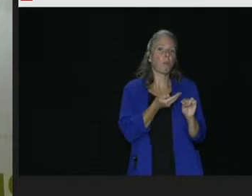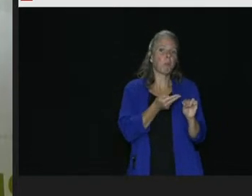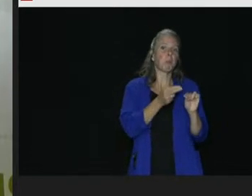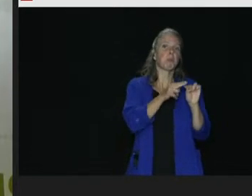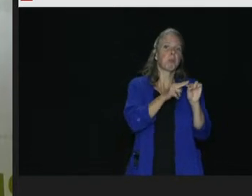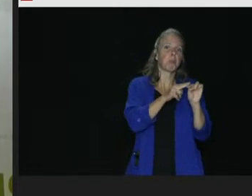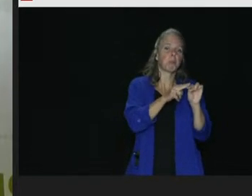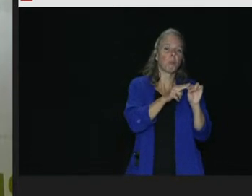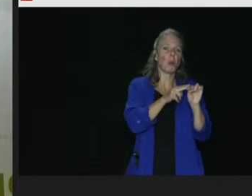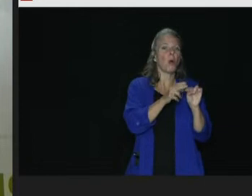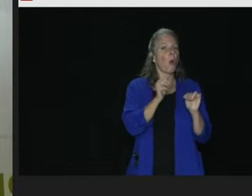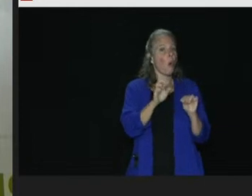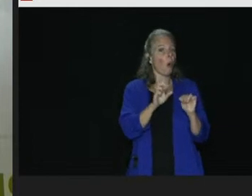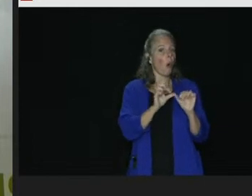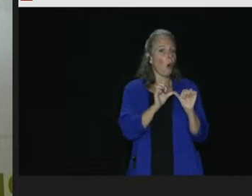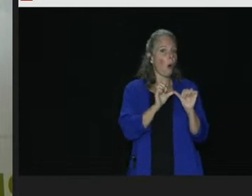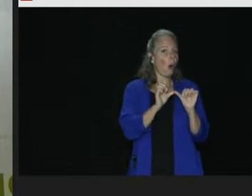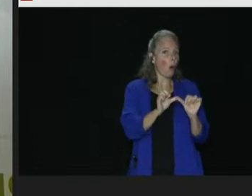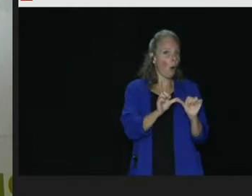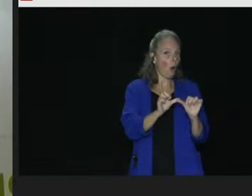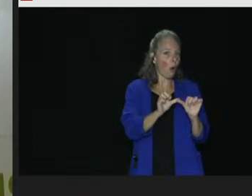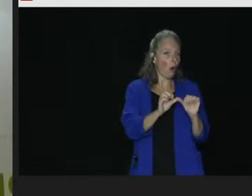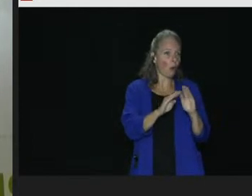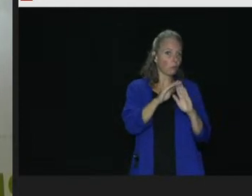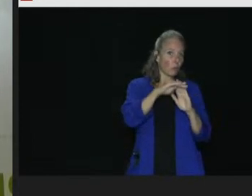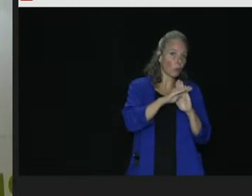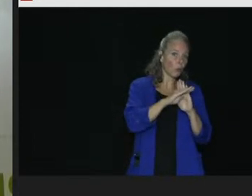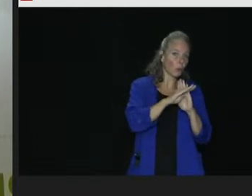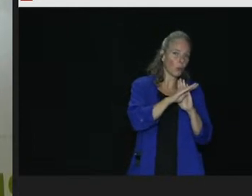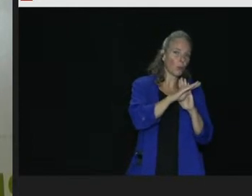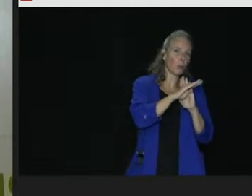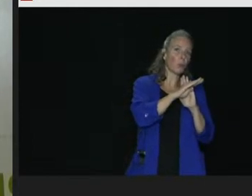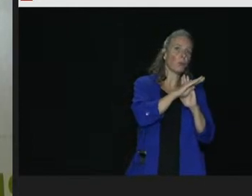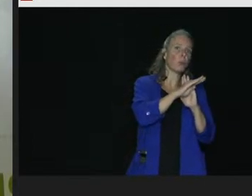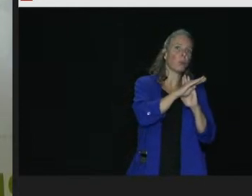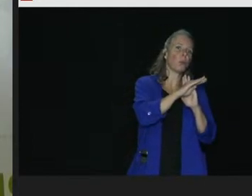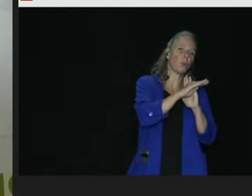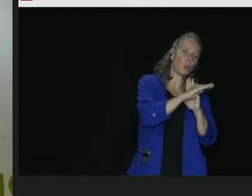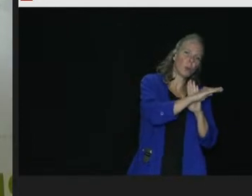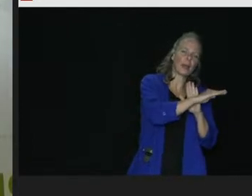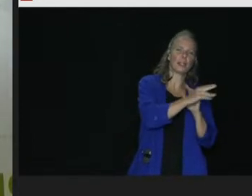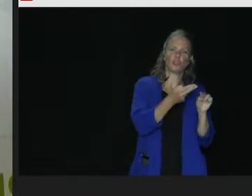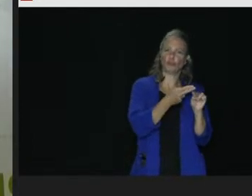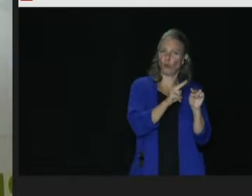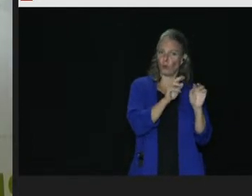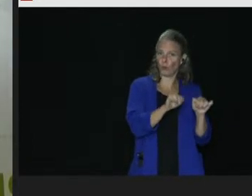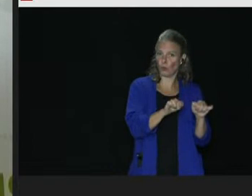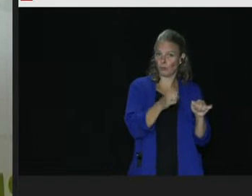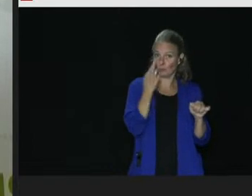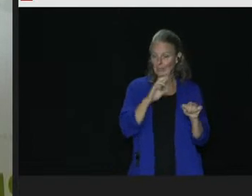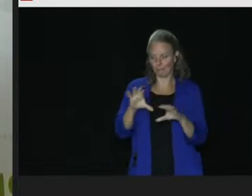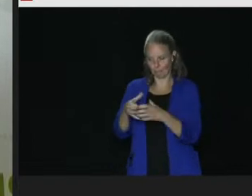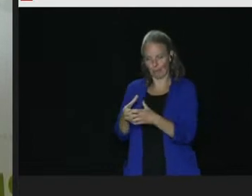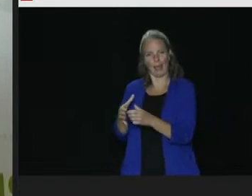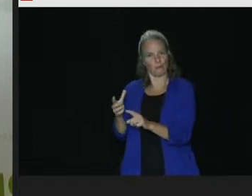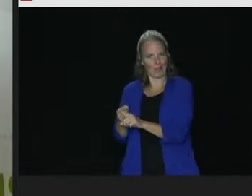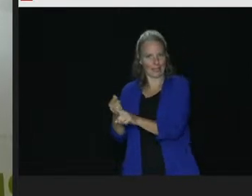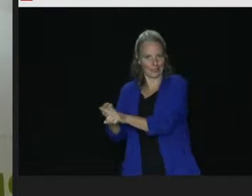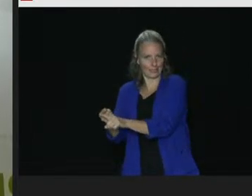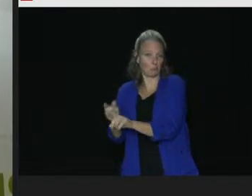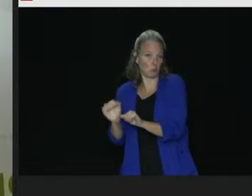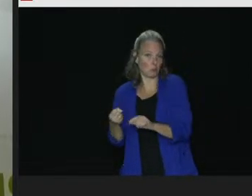perhaps reducing the duration of any subsequent bumps that you might have. But it